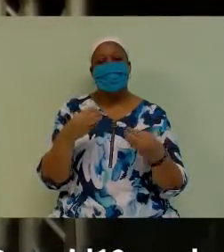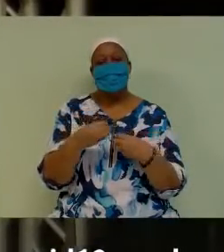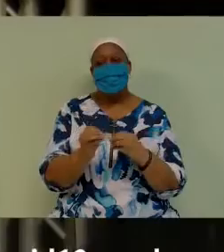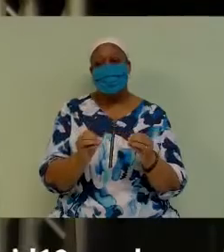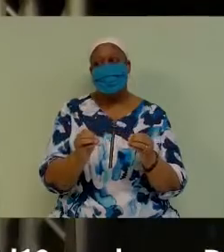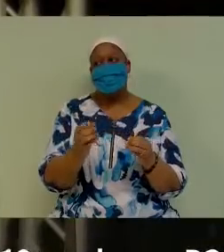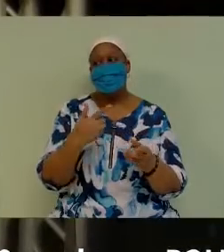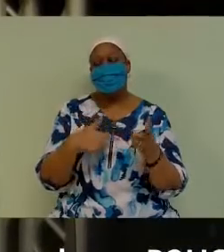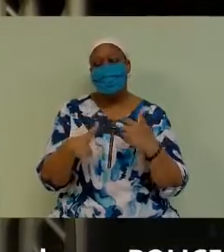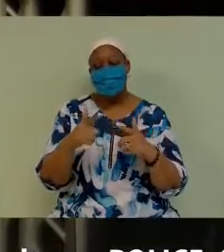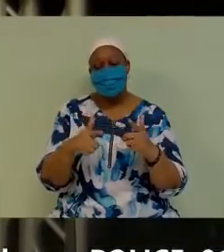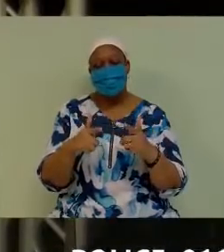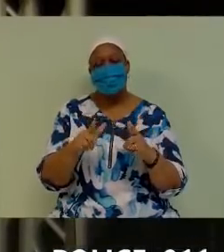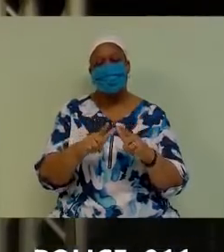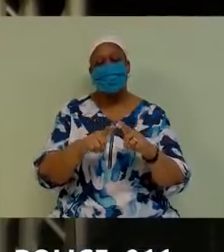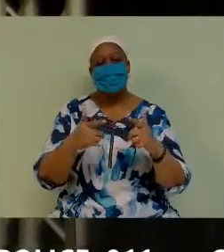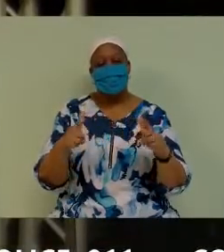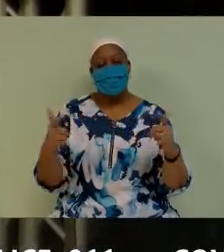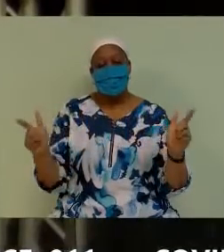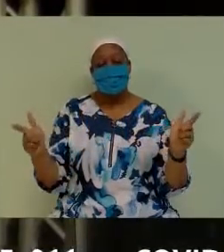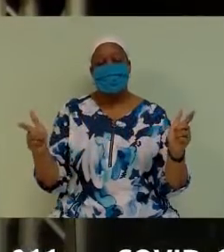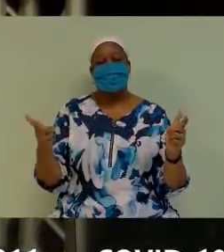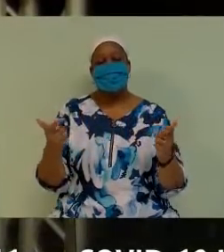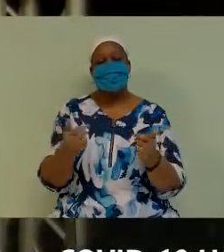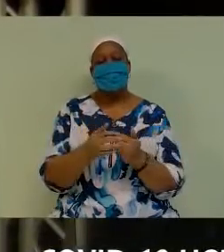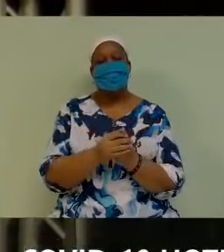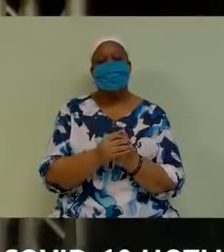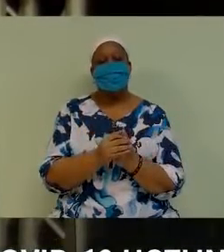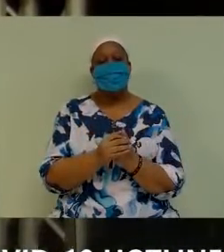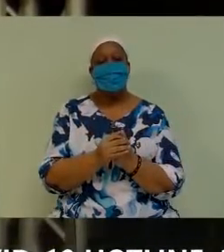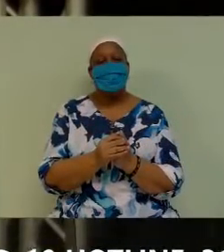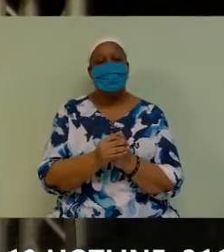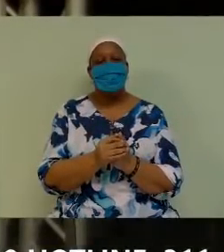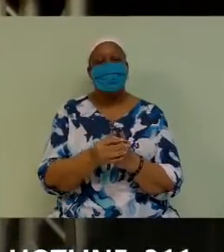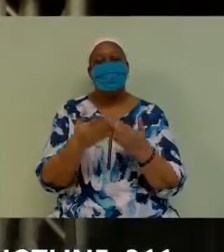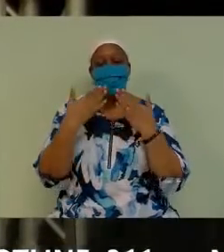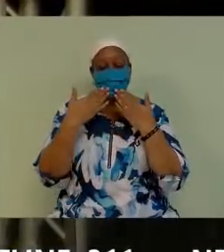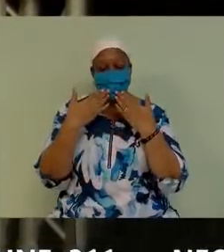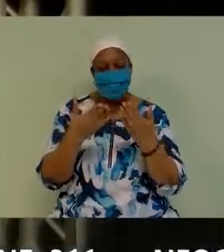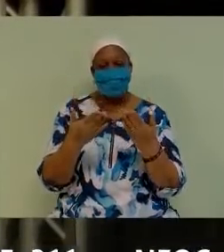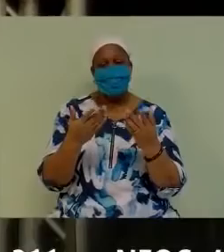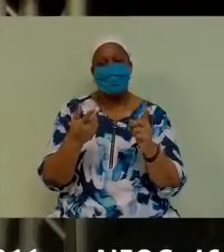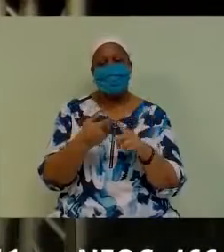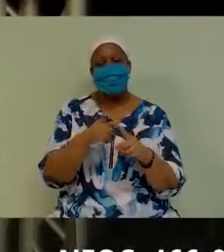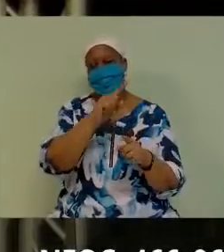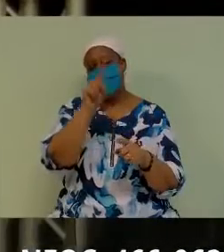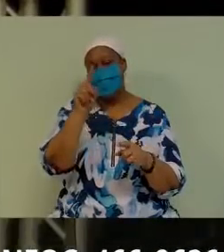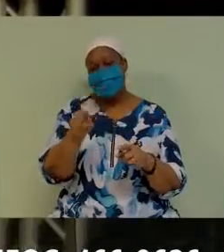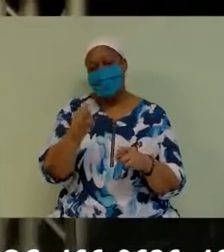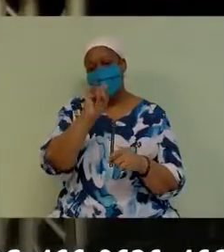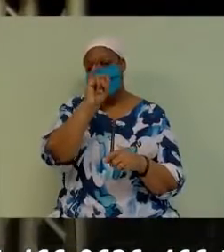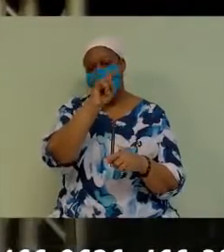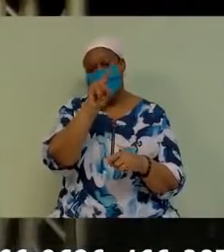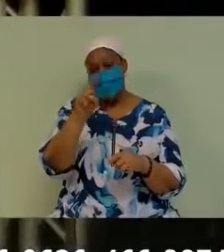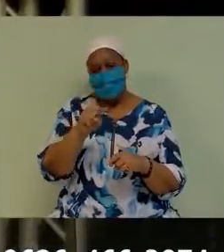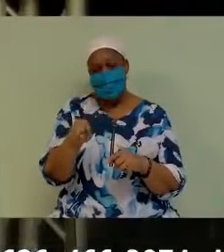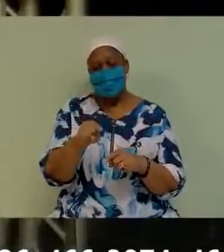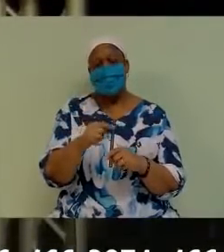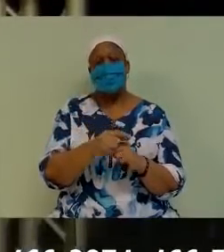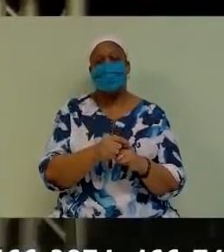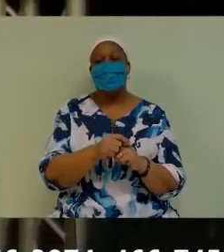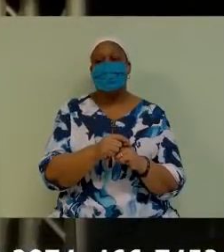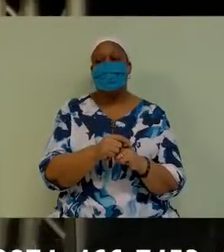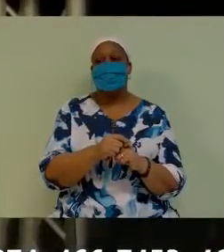NEOC of providing sign language. We say thank you to ZIZ, Mr.